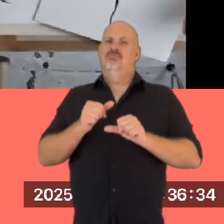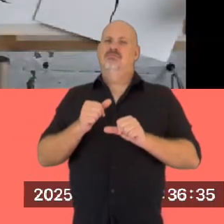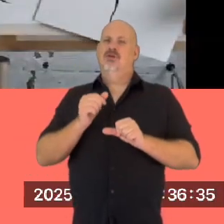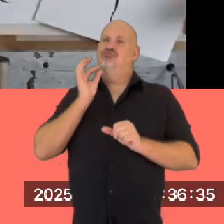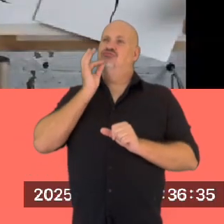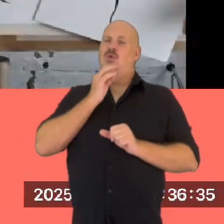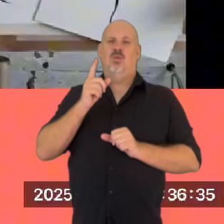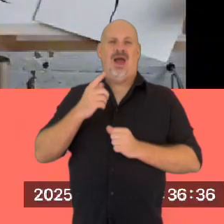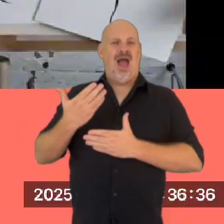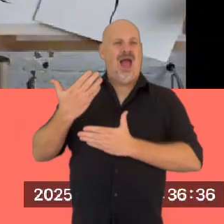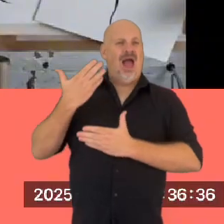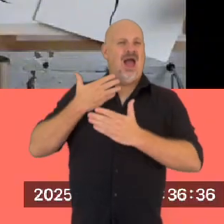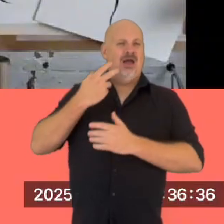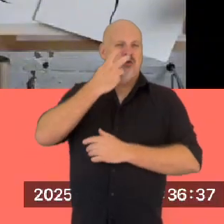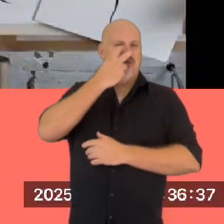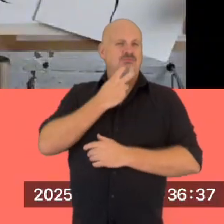favourite roses is